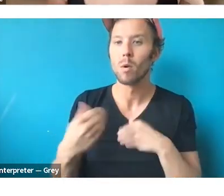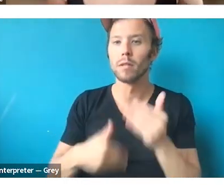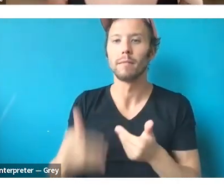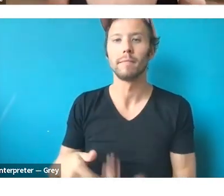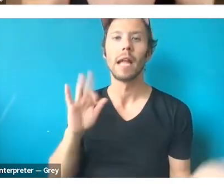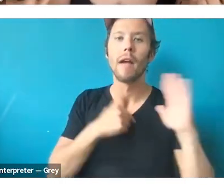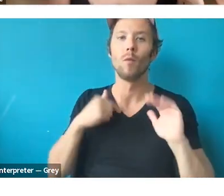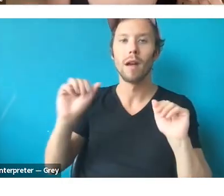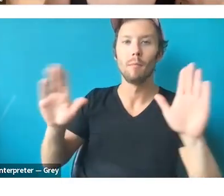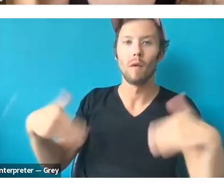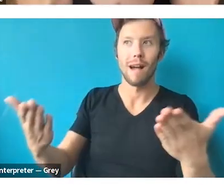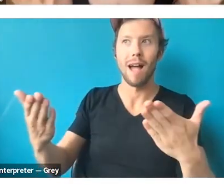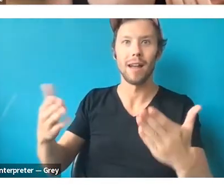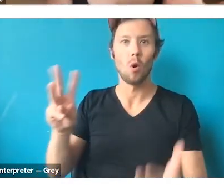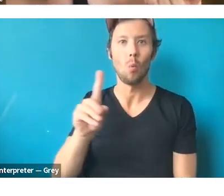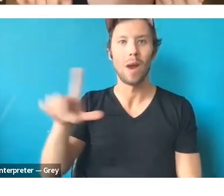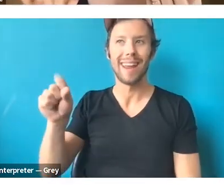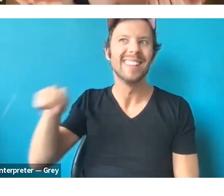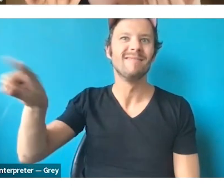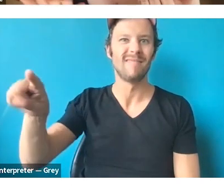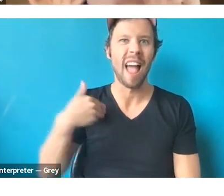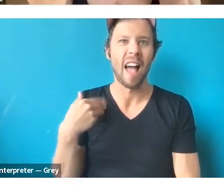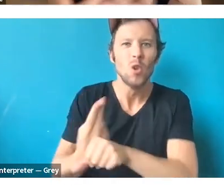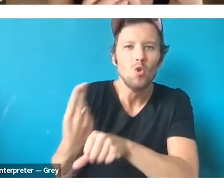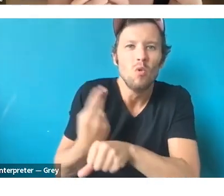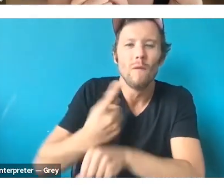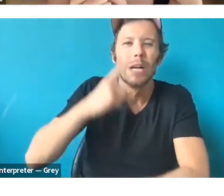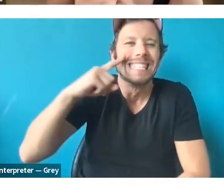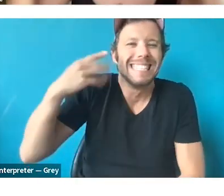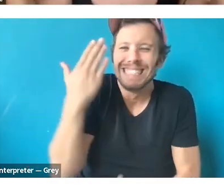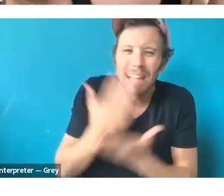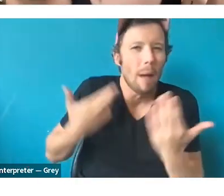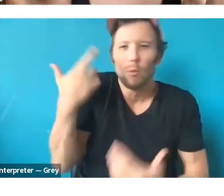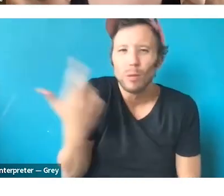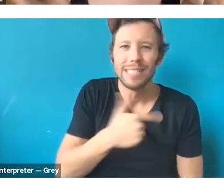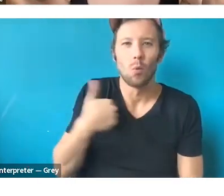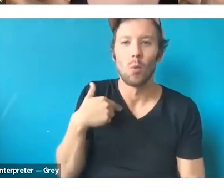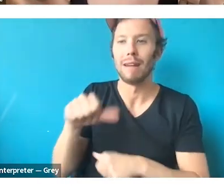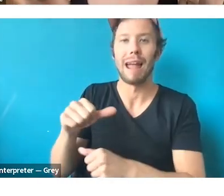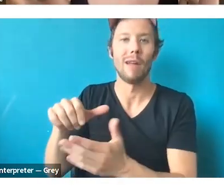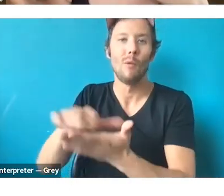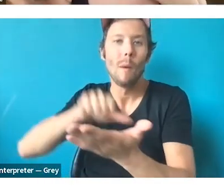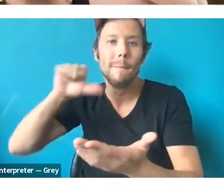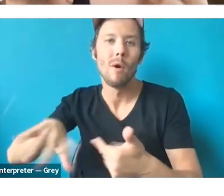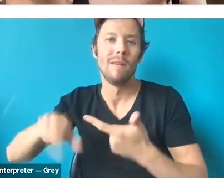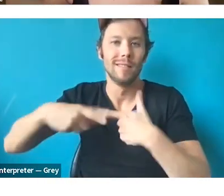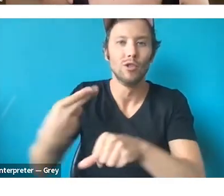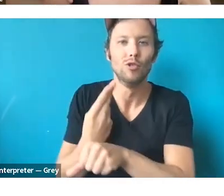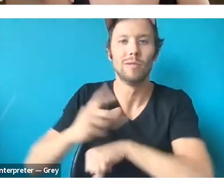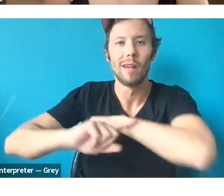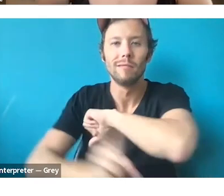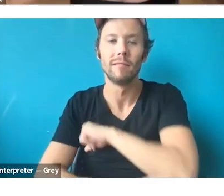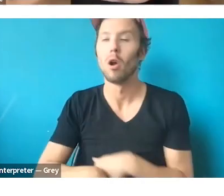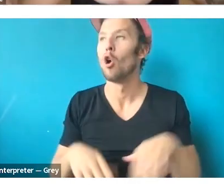can give them a use, that could be very cool. What are some of them that you've noticed that exist in New York, or that you know of outside of New York? It doesn't have to be